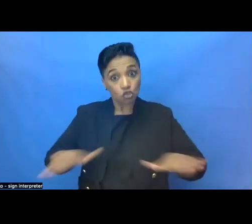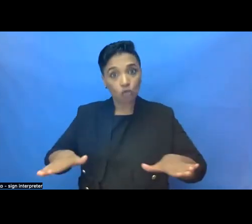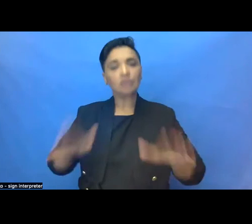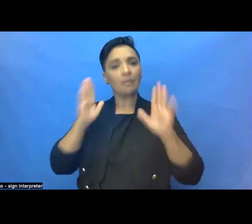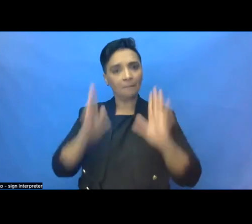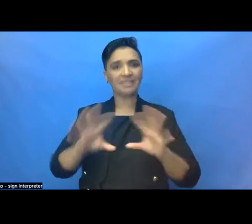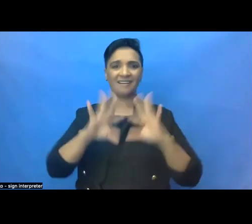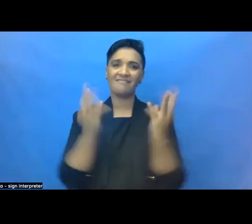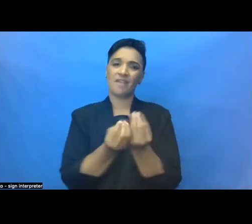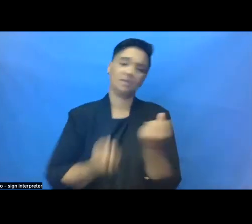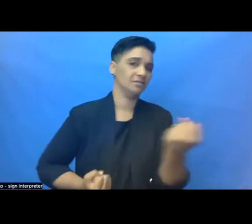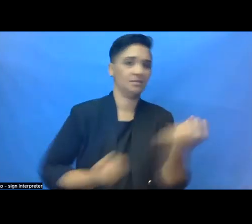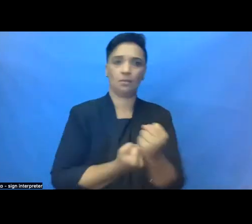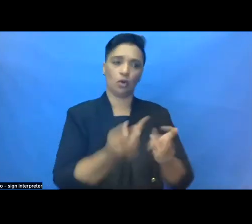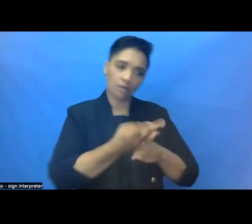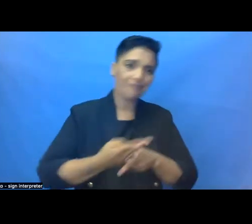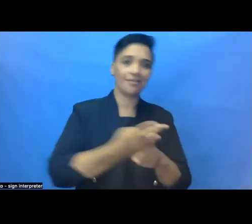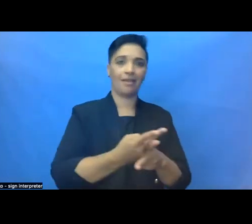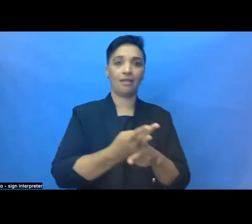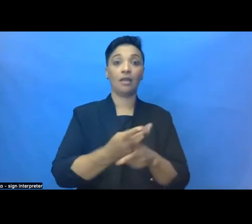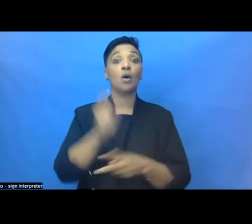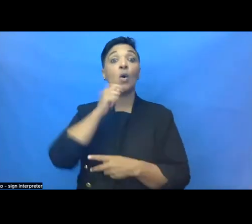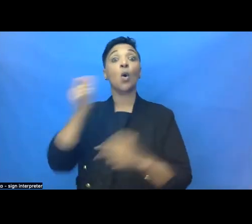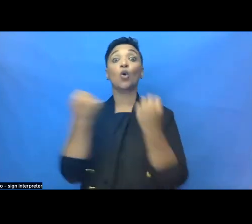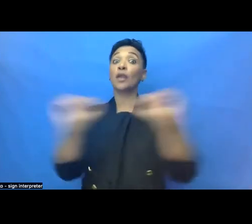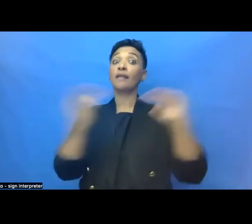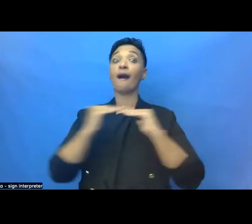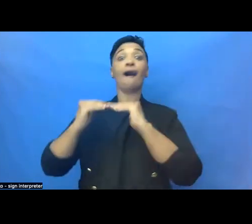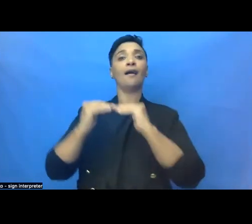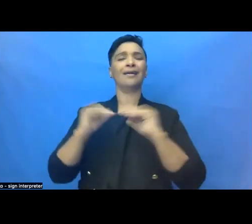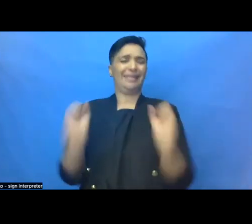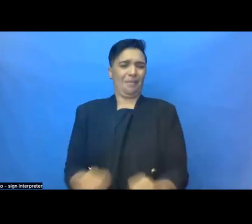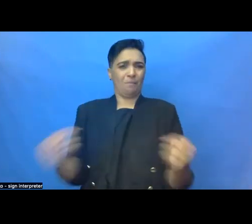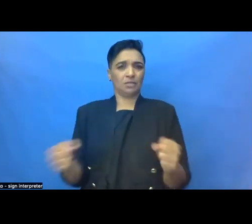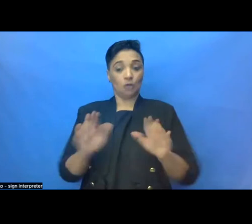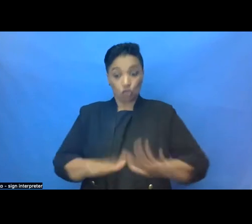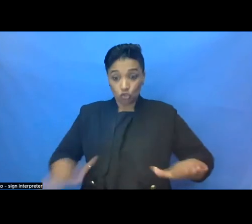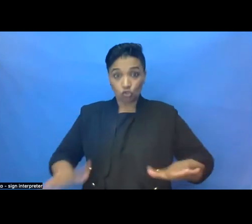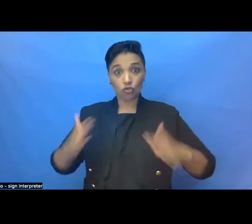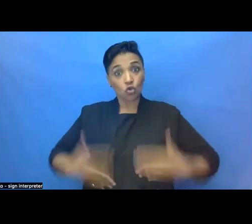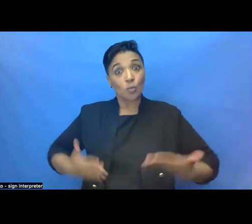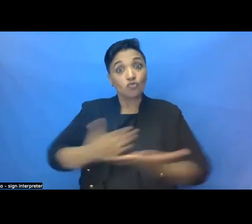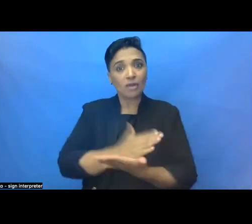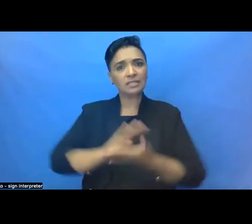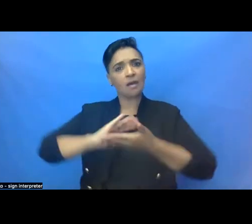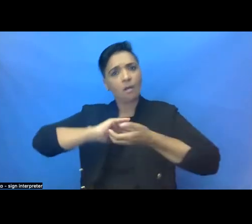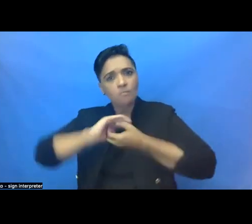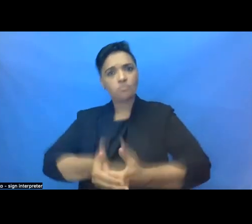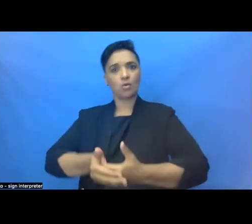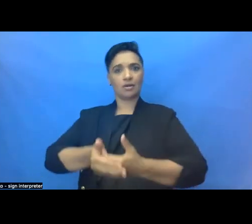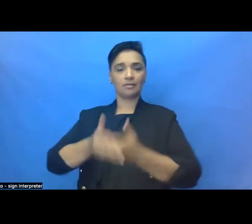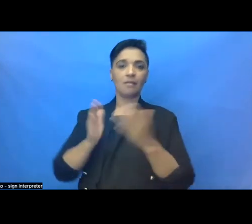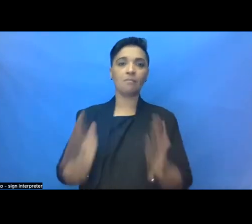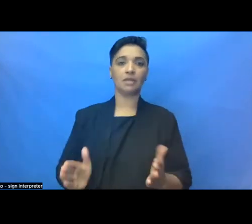family. Ukraine will not be a democracy unless it protects the basic human rights of children. And we cannot accept a world in which